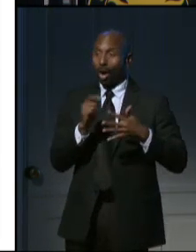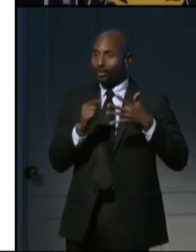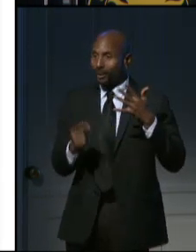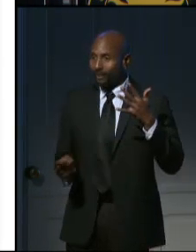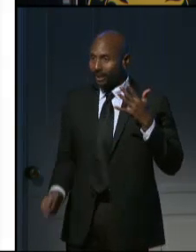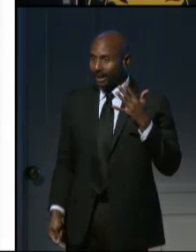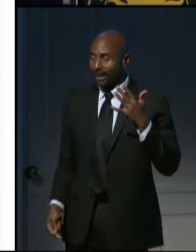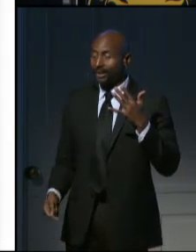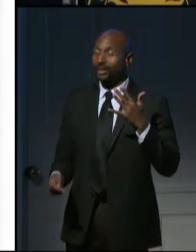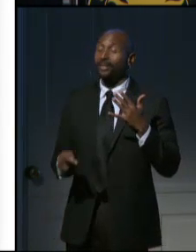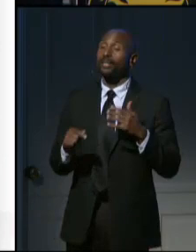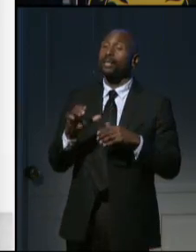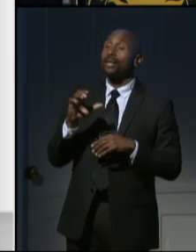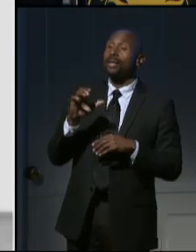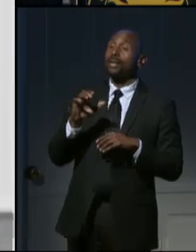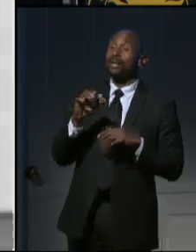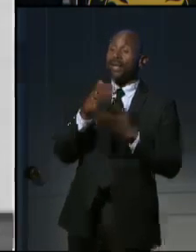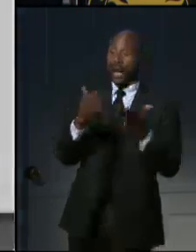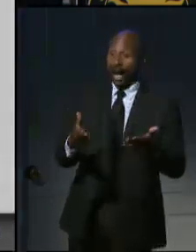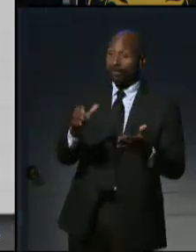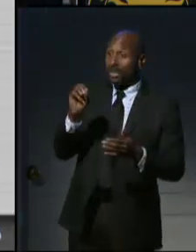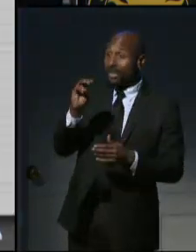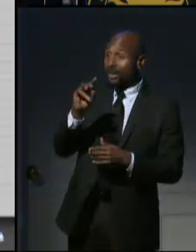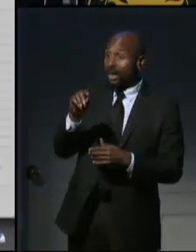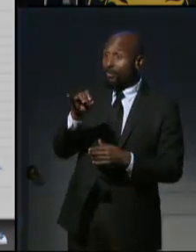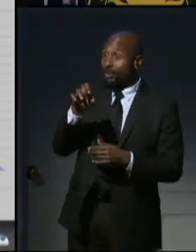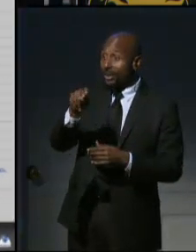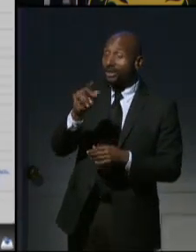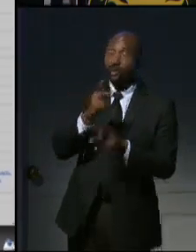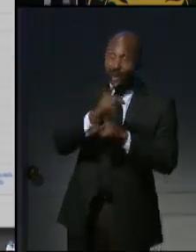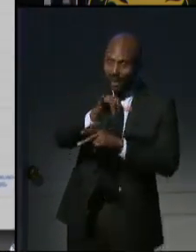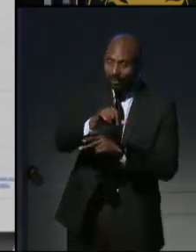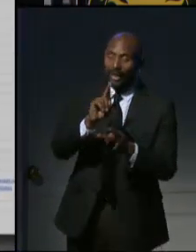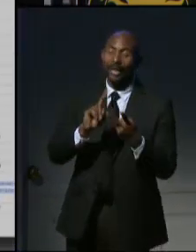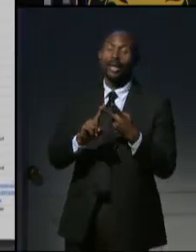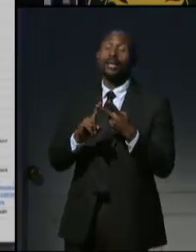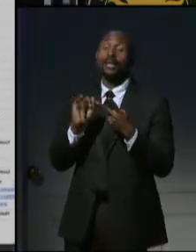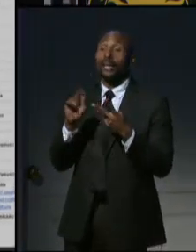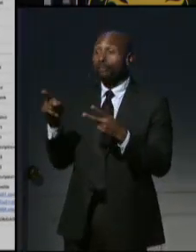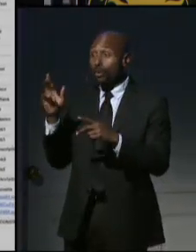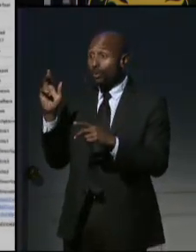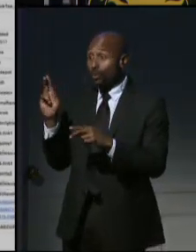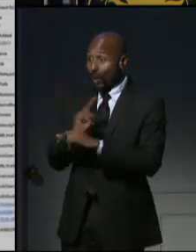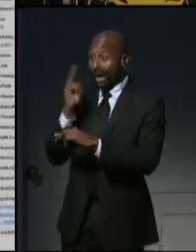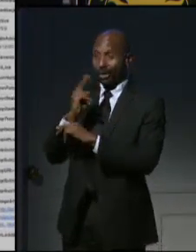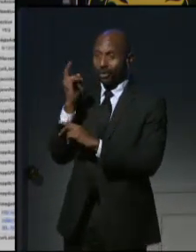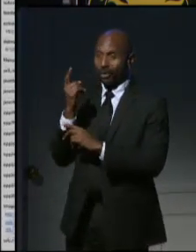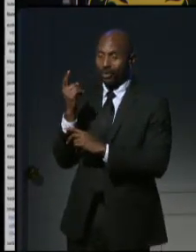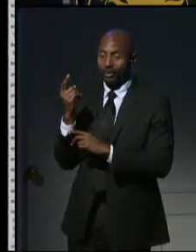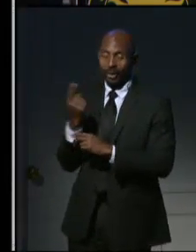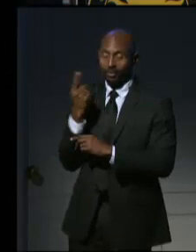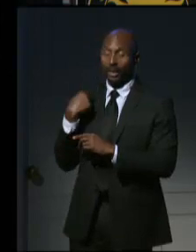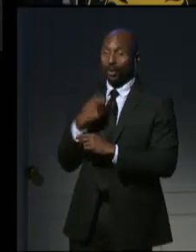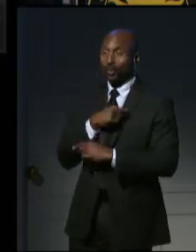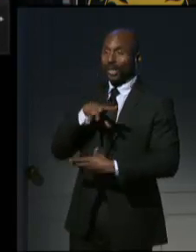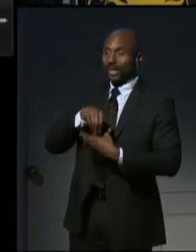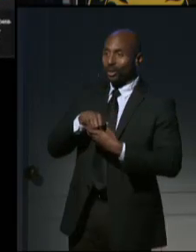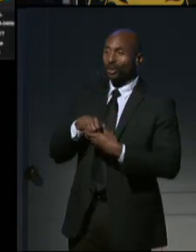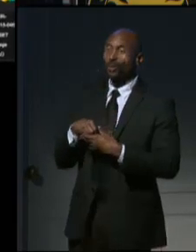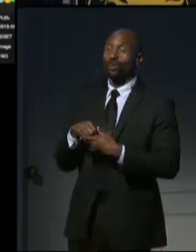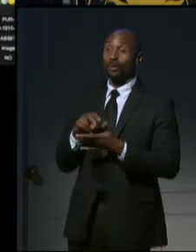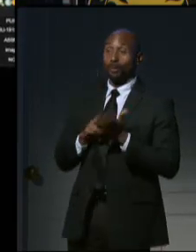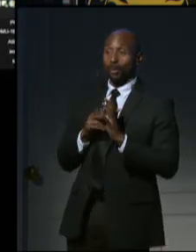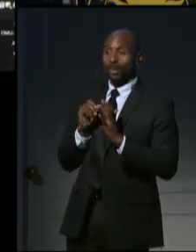the composition of an object. We related to if you wear something, the purpose of an object. And with having all this